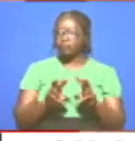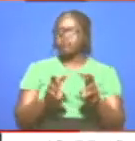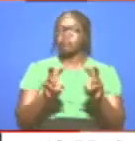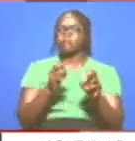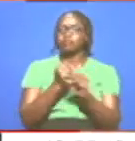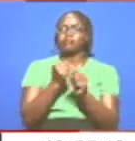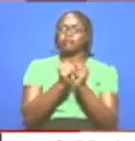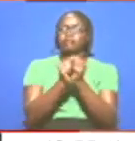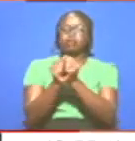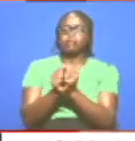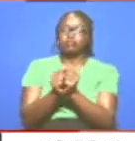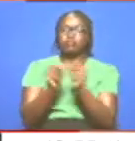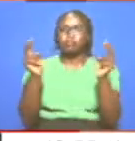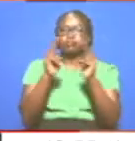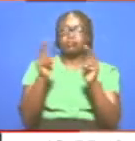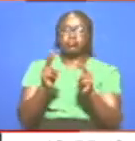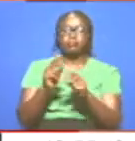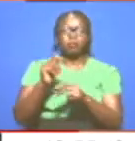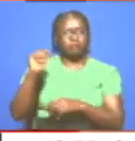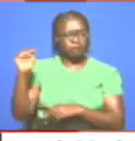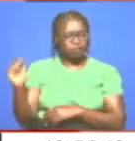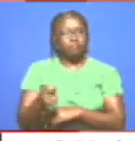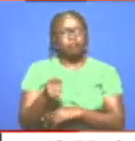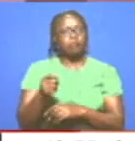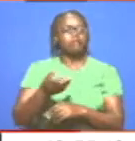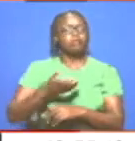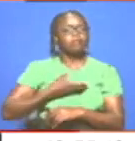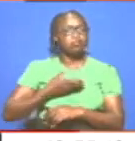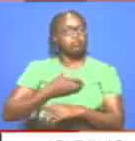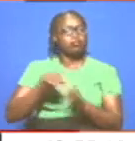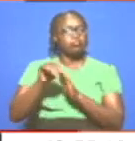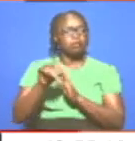together with the International Cricket Council and the State Department for Sport to revive cricket in Kenya.